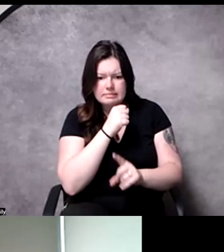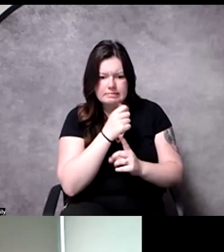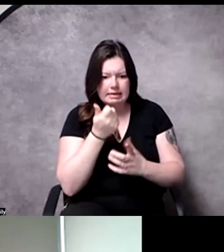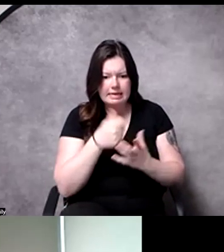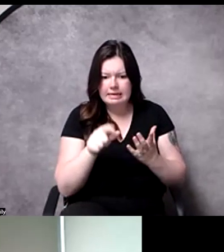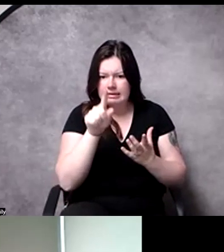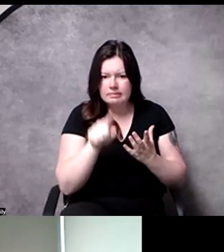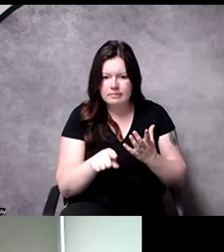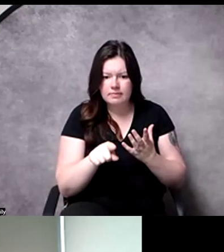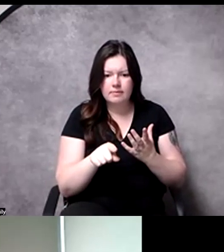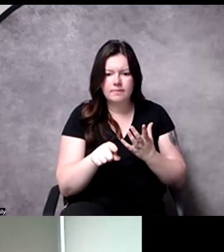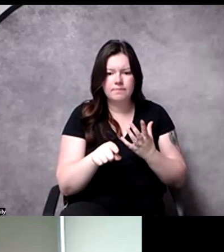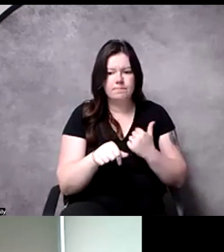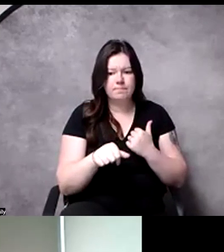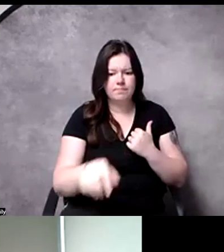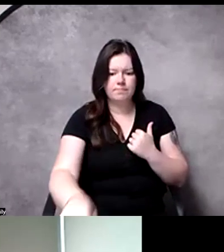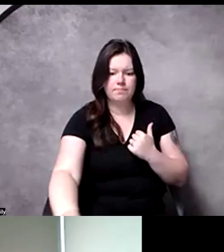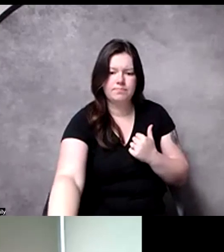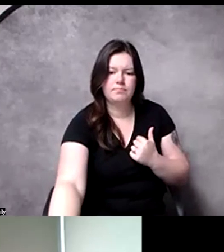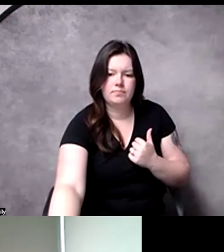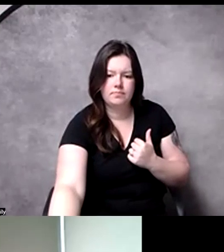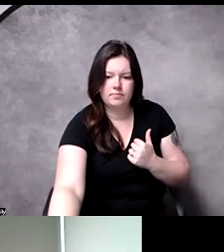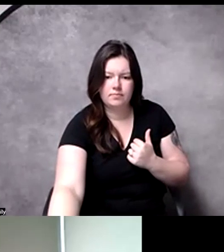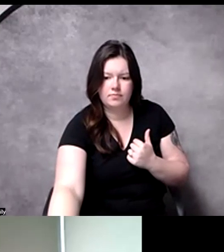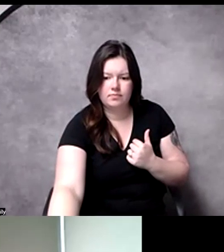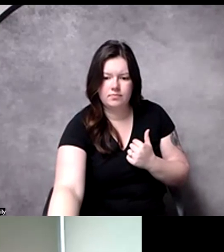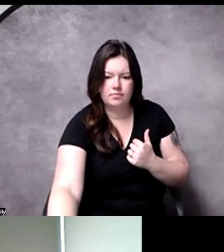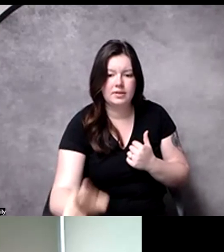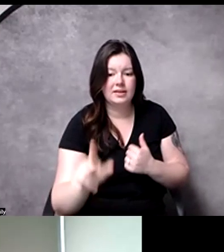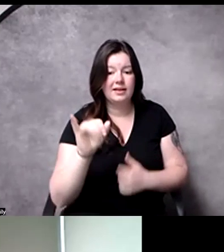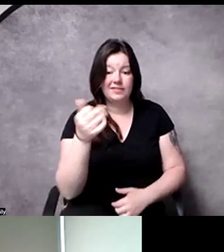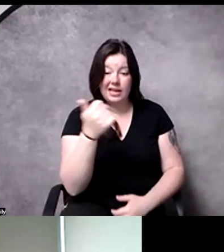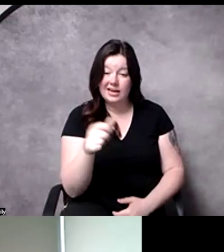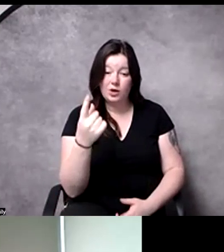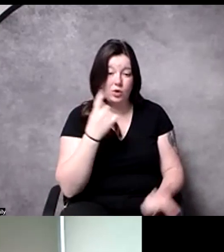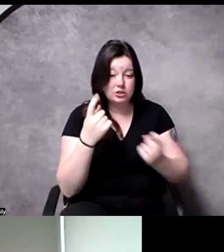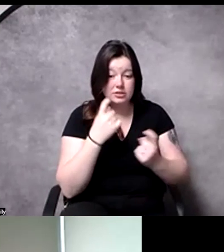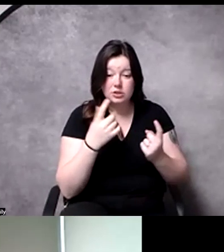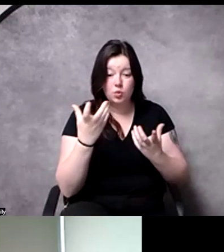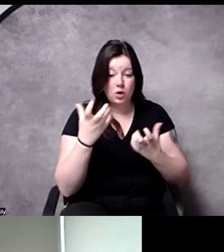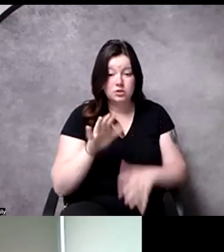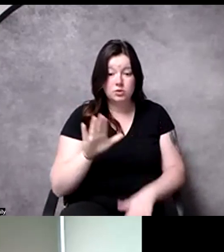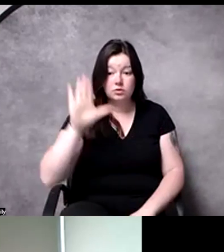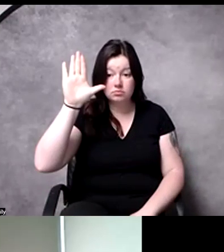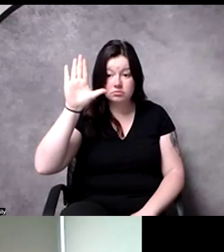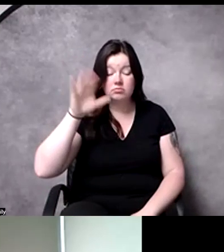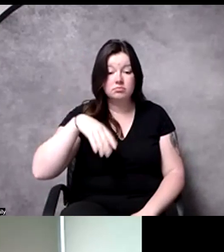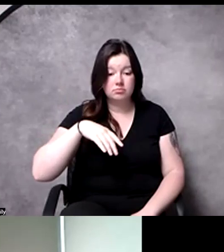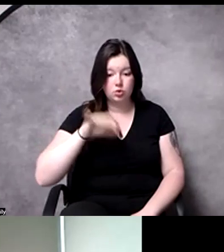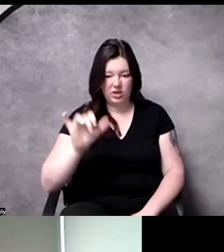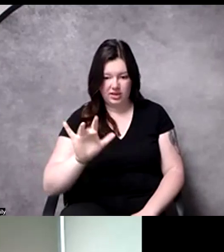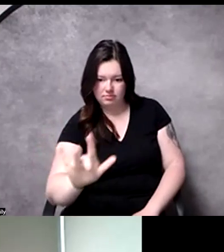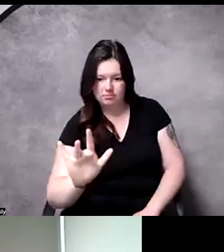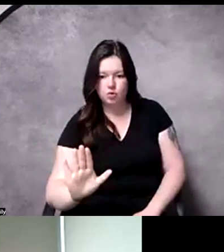As we scan, if anybody has a question they want to ask out loud, you can use the raise hand function and we can give